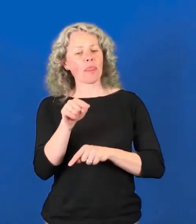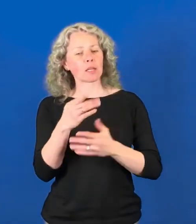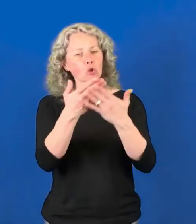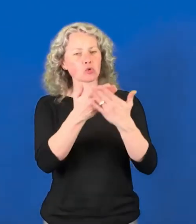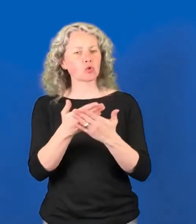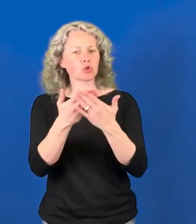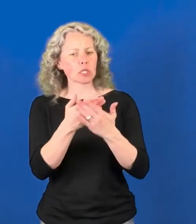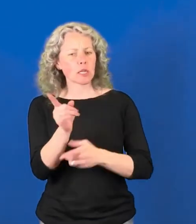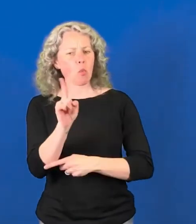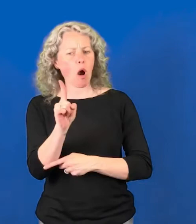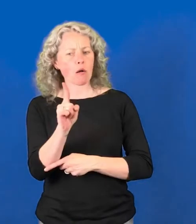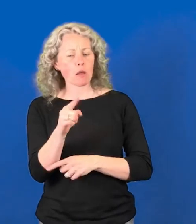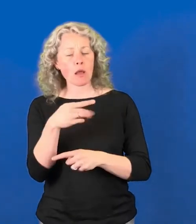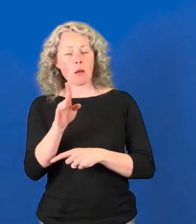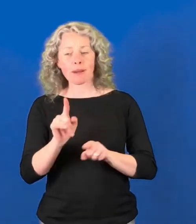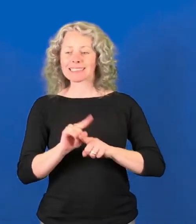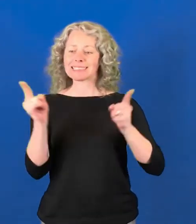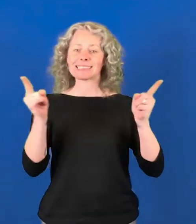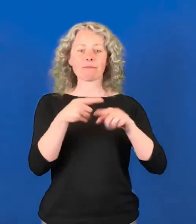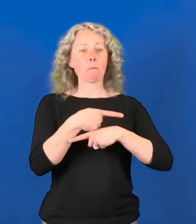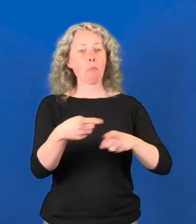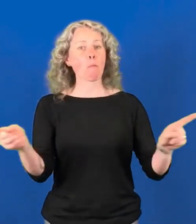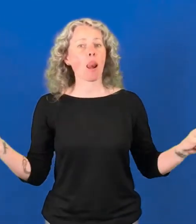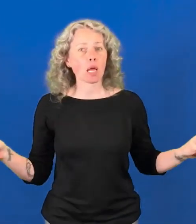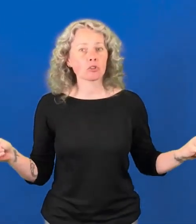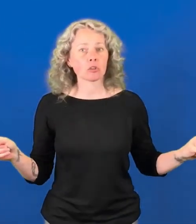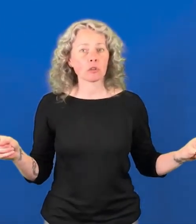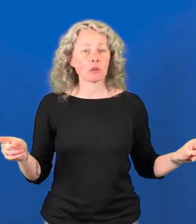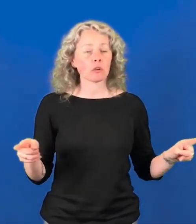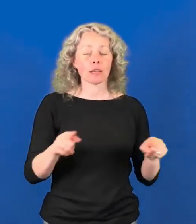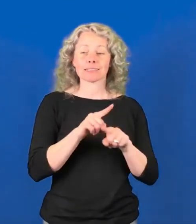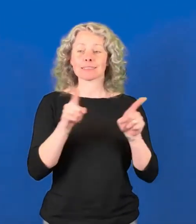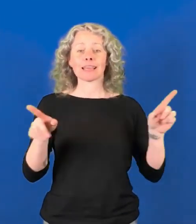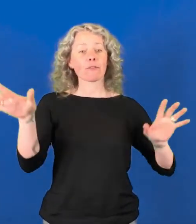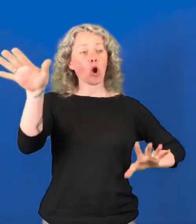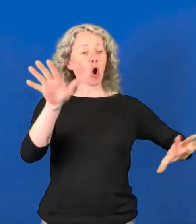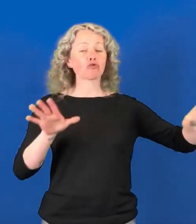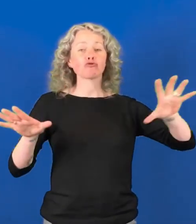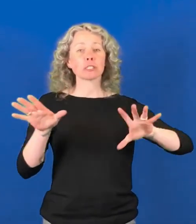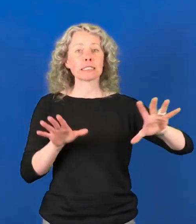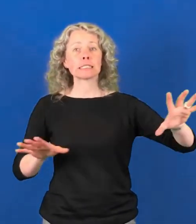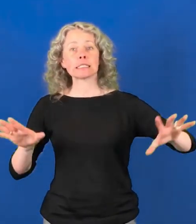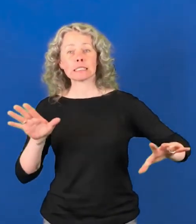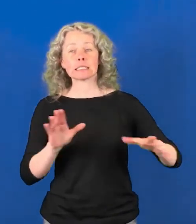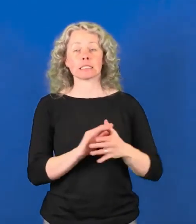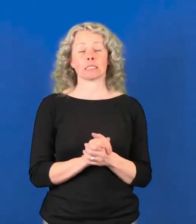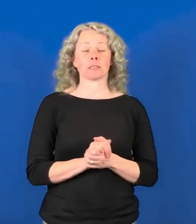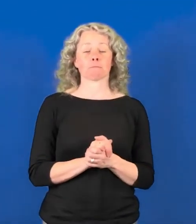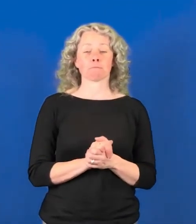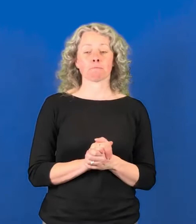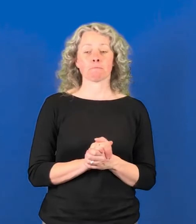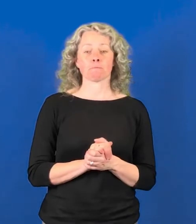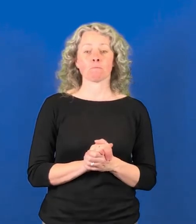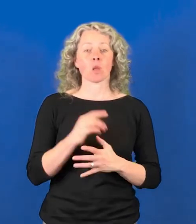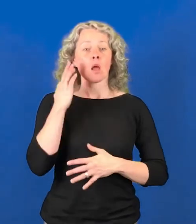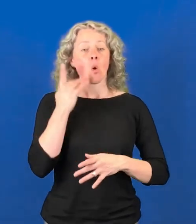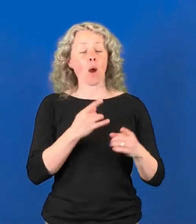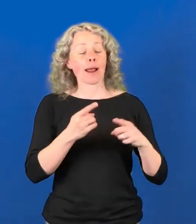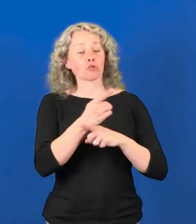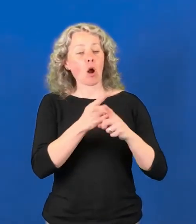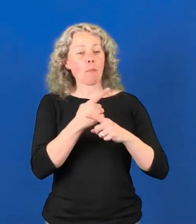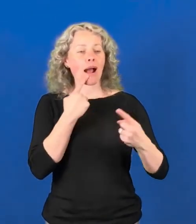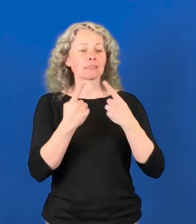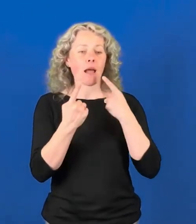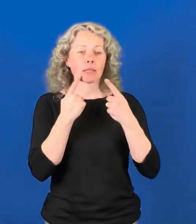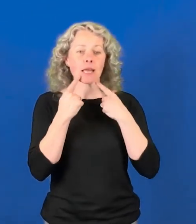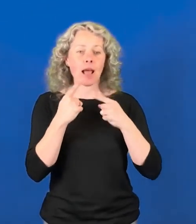important point about these studies is that they have been done in different populations, so they have been done across different countries. We do tend,